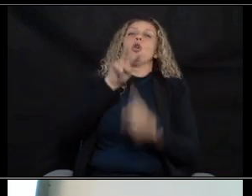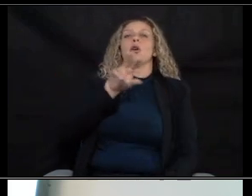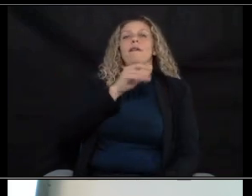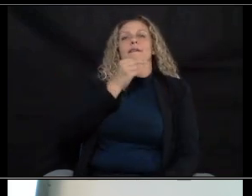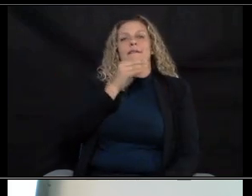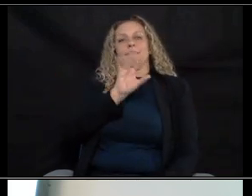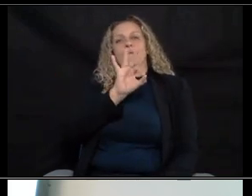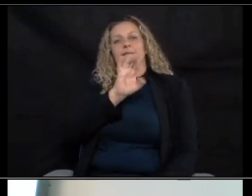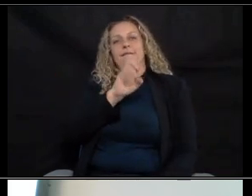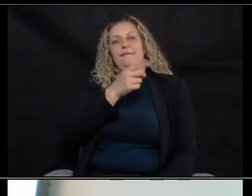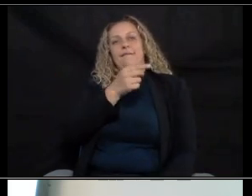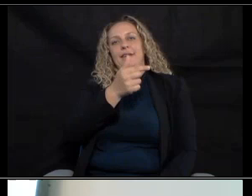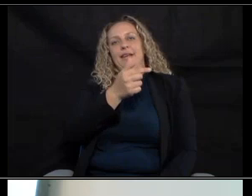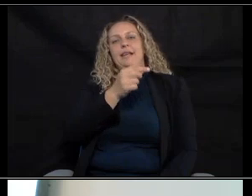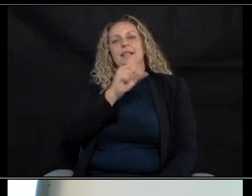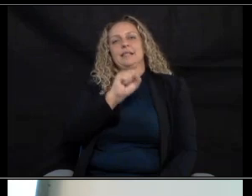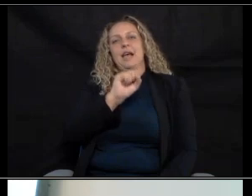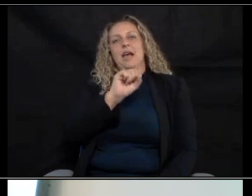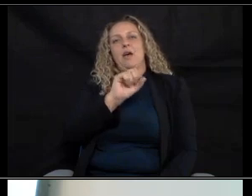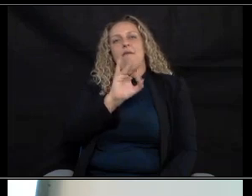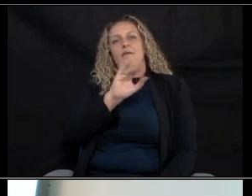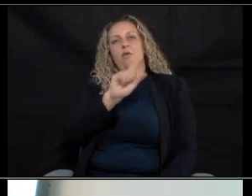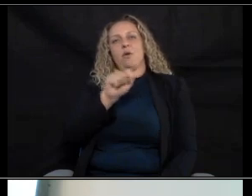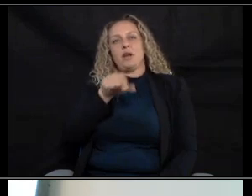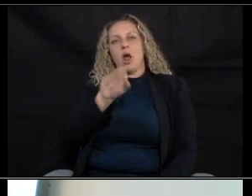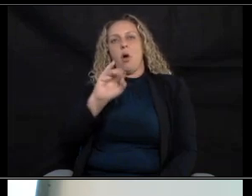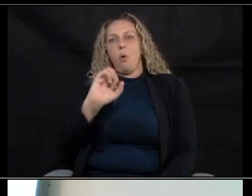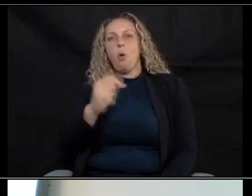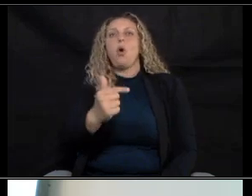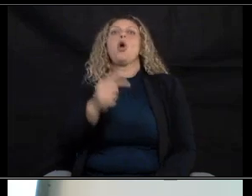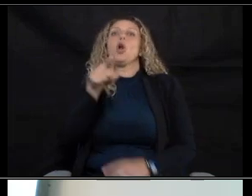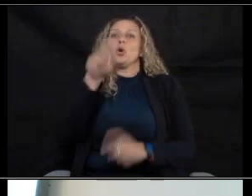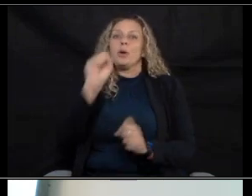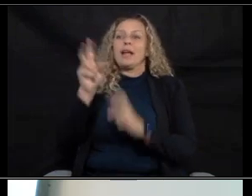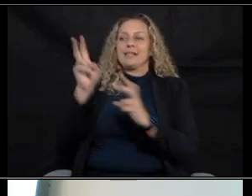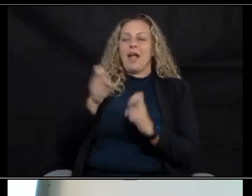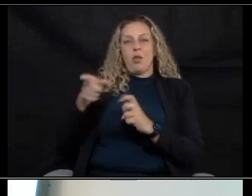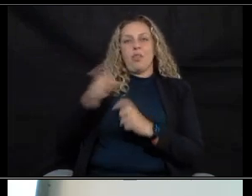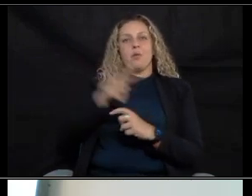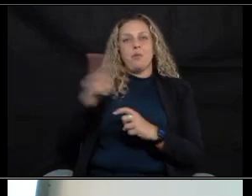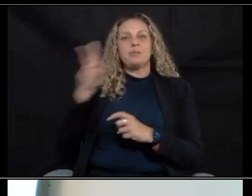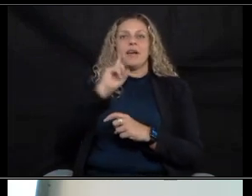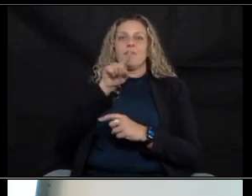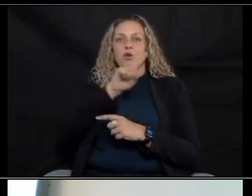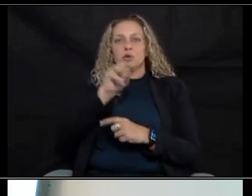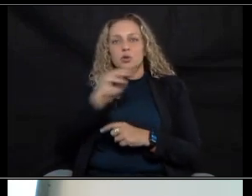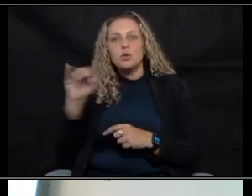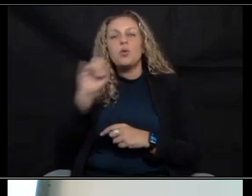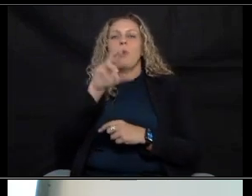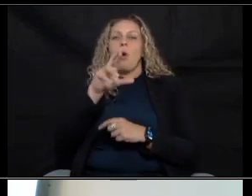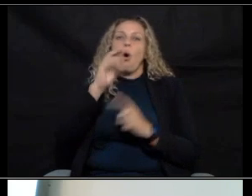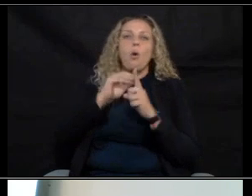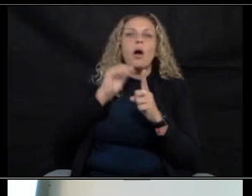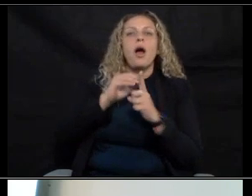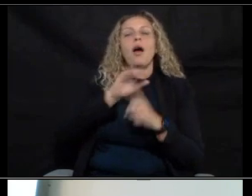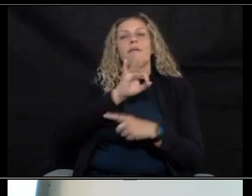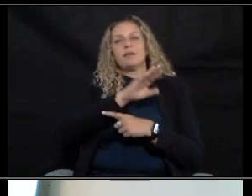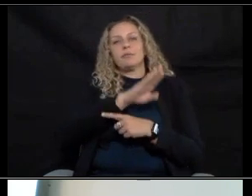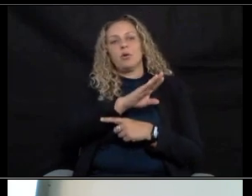everyone can download some cool snazzy graphics, including Zoom backgrounds for your next meeting, as well as a Facebook profile